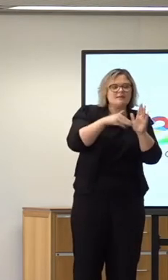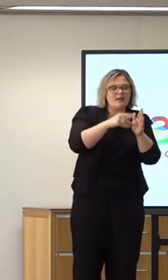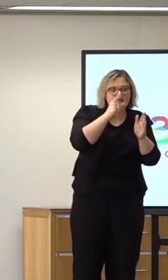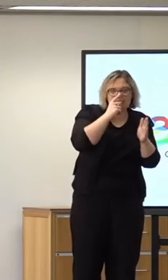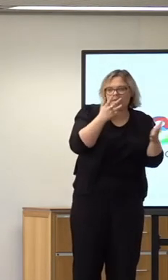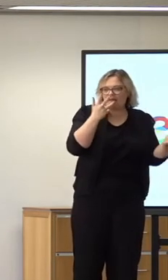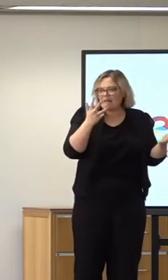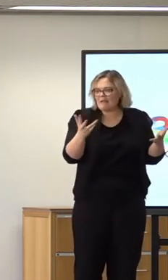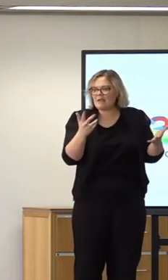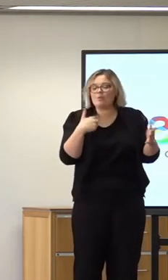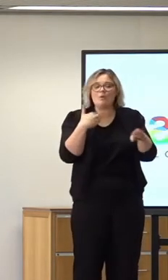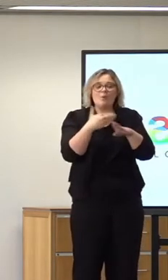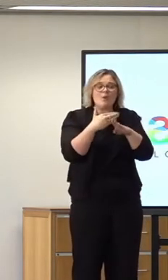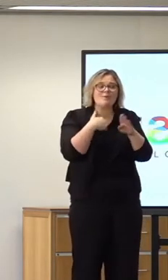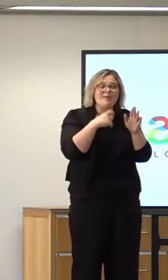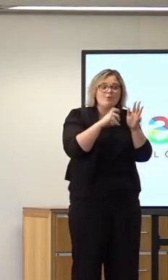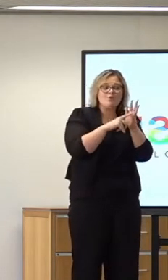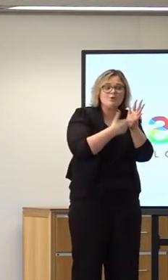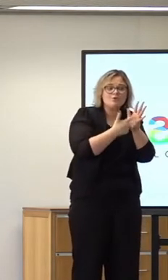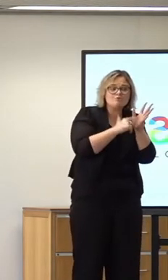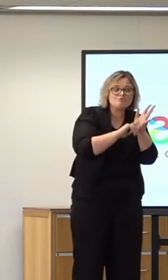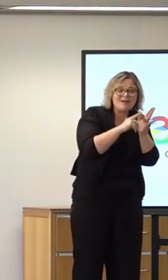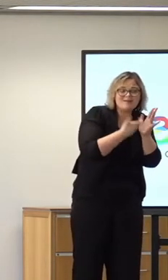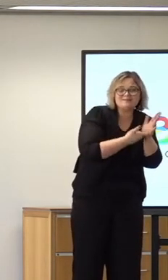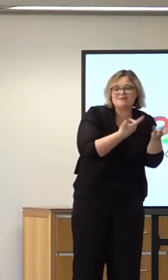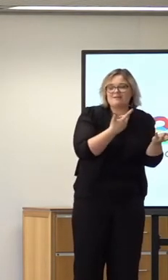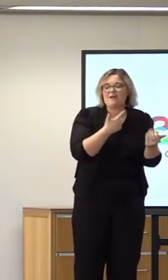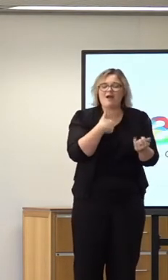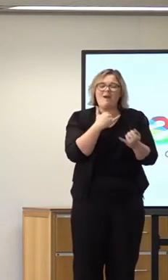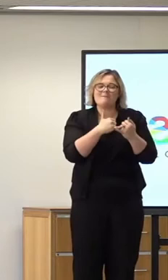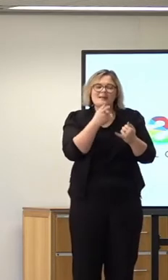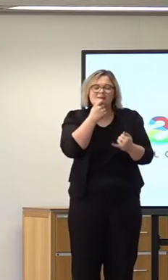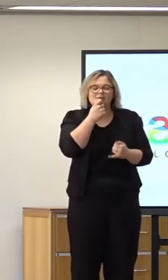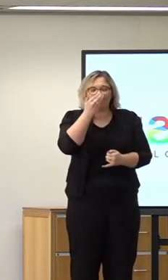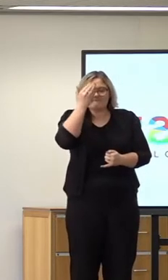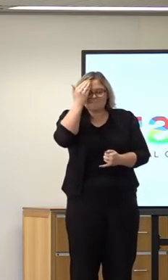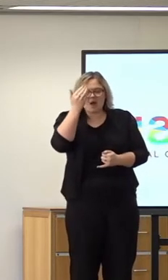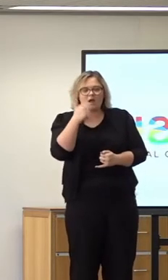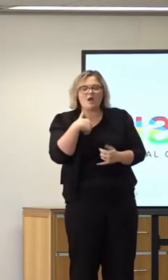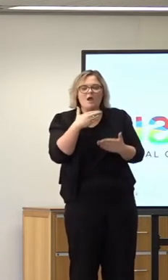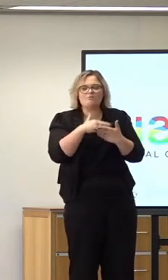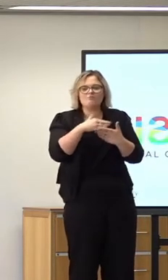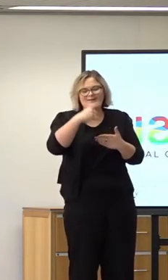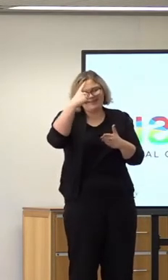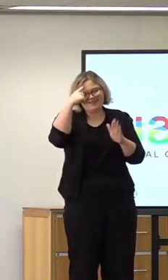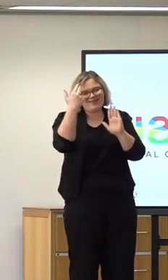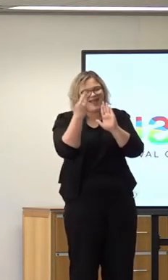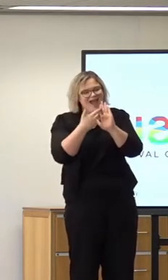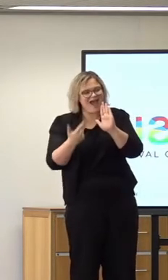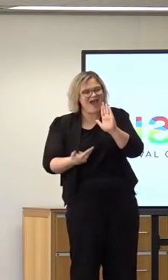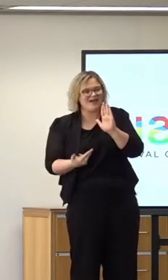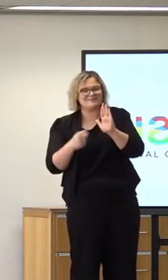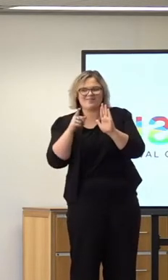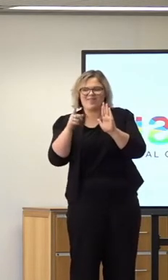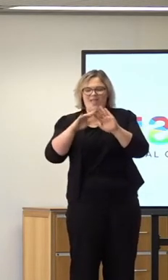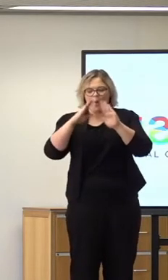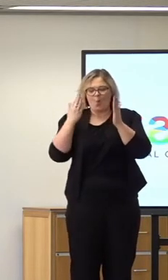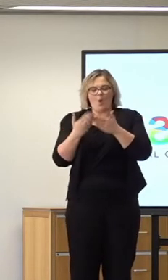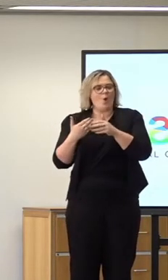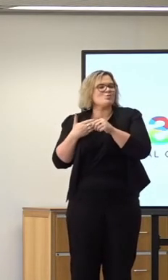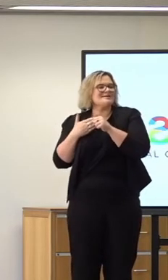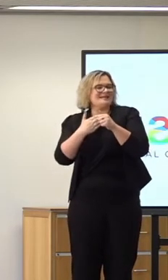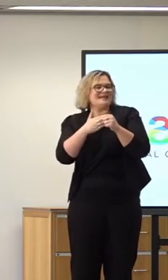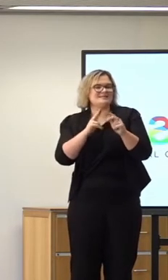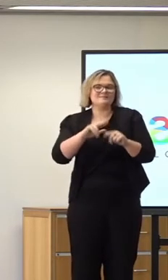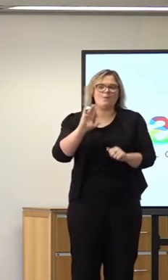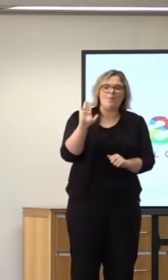we work with our curators. Myself, I'm quite biased. I really think that artists are world leaders in all conversations, in